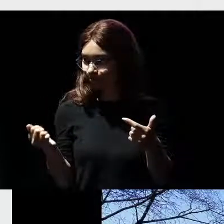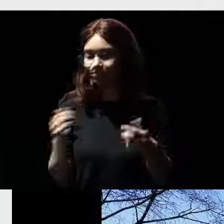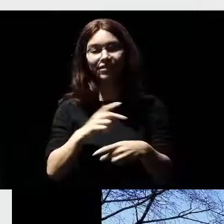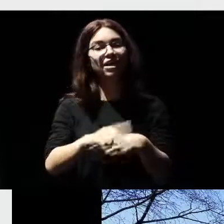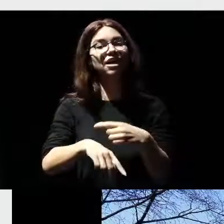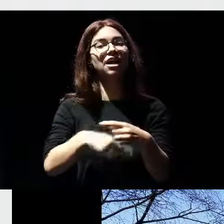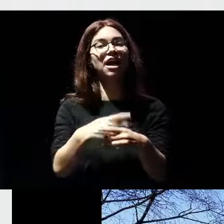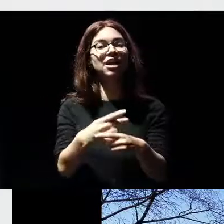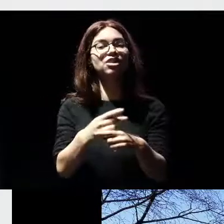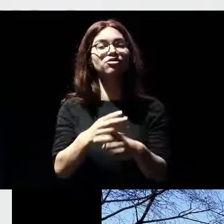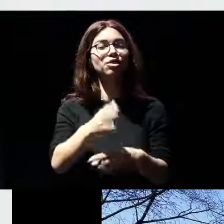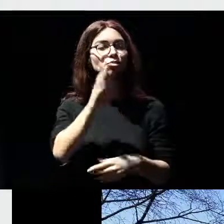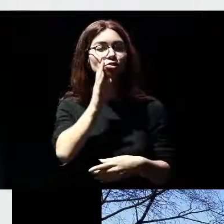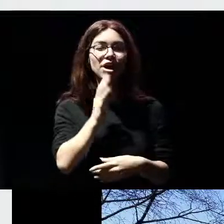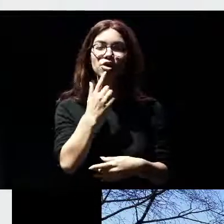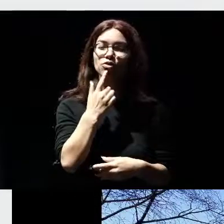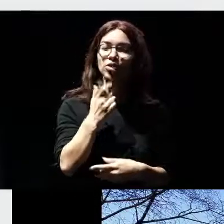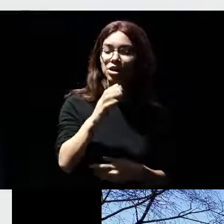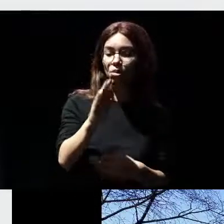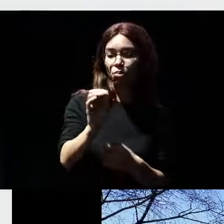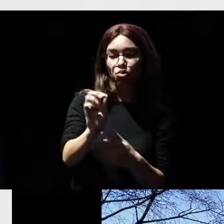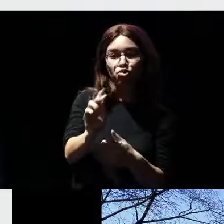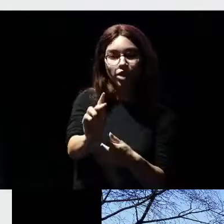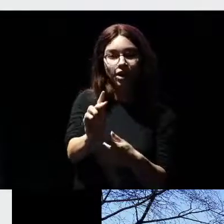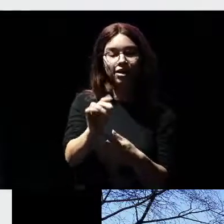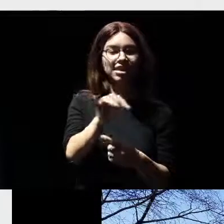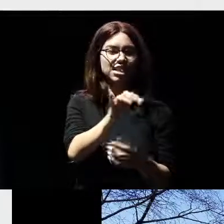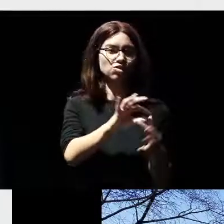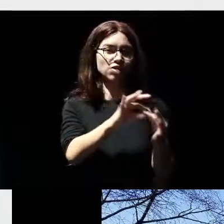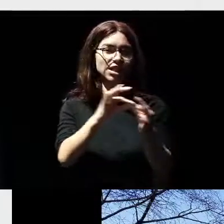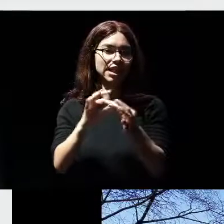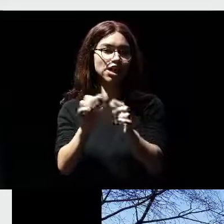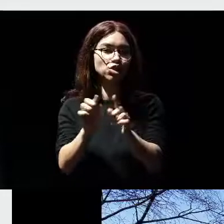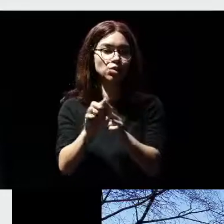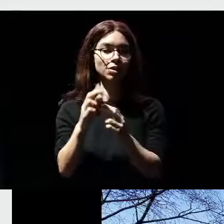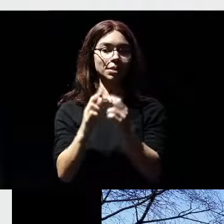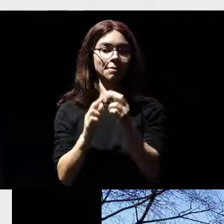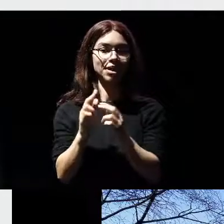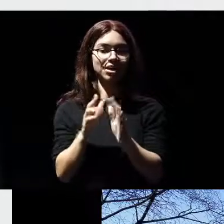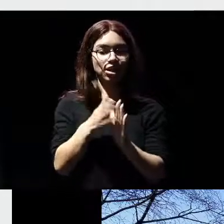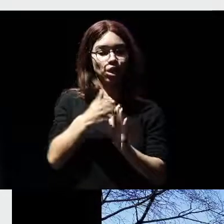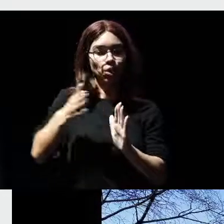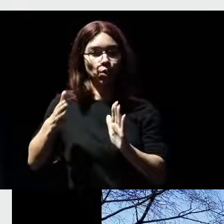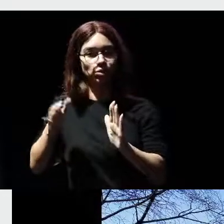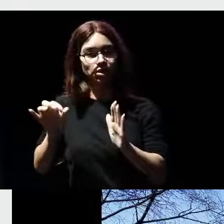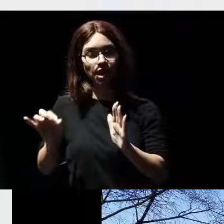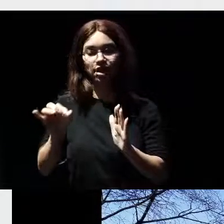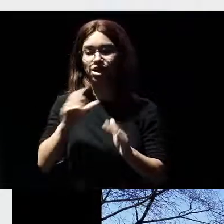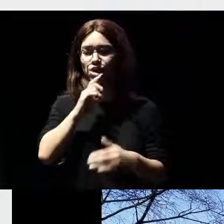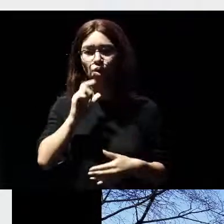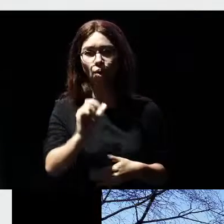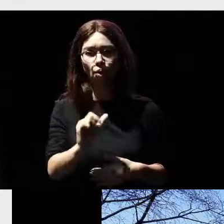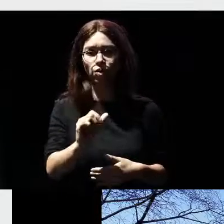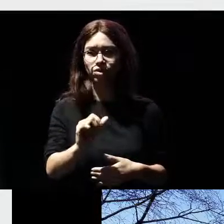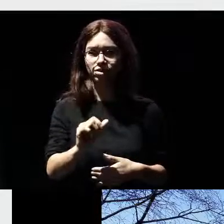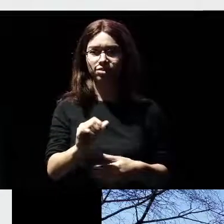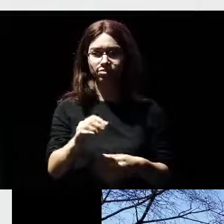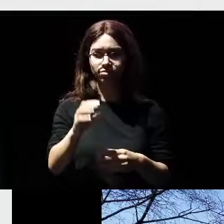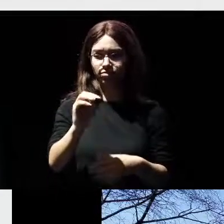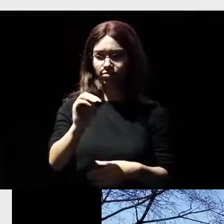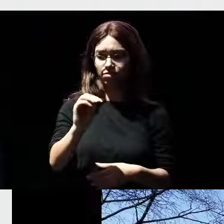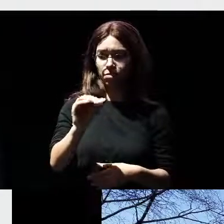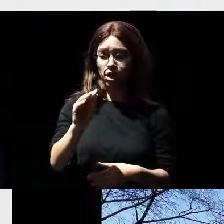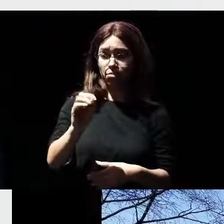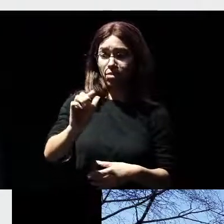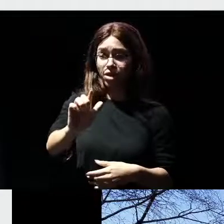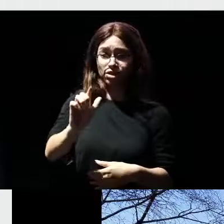kind of brownish reddish brick, which relates to a building adjacent to it, an old but monumental storage building that's